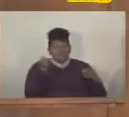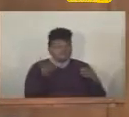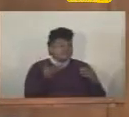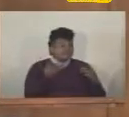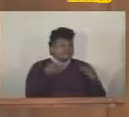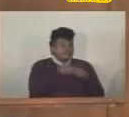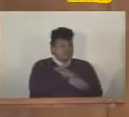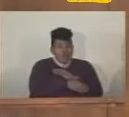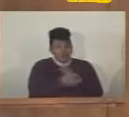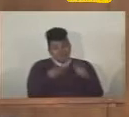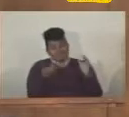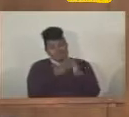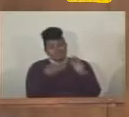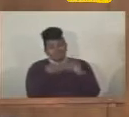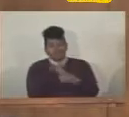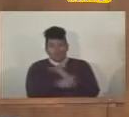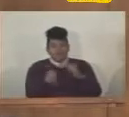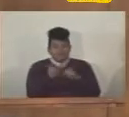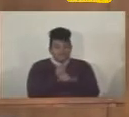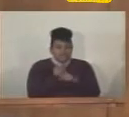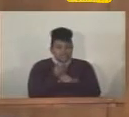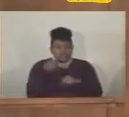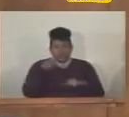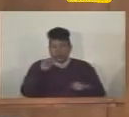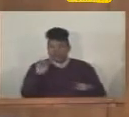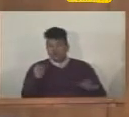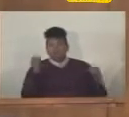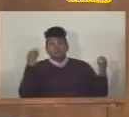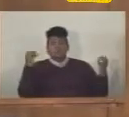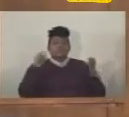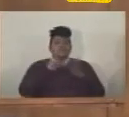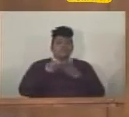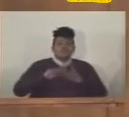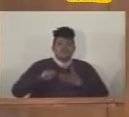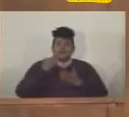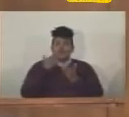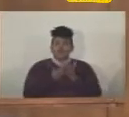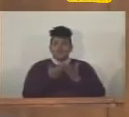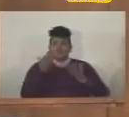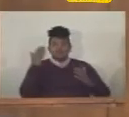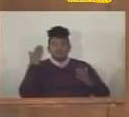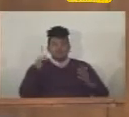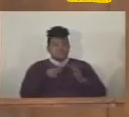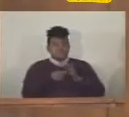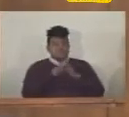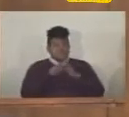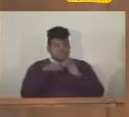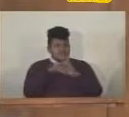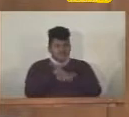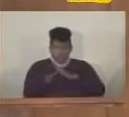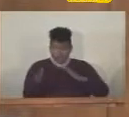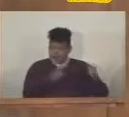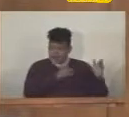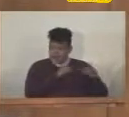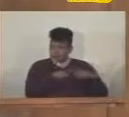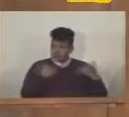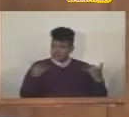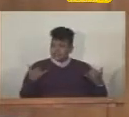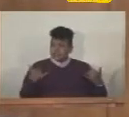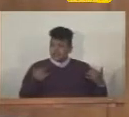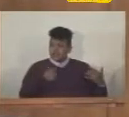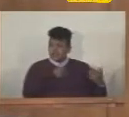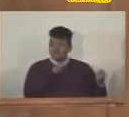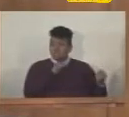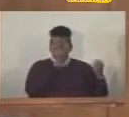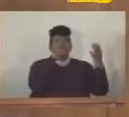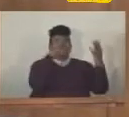and will of every Jamaican here and abroad to bring about the change that we seek. Mr. President, who